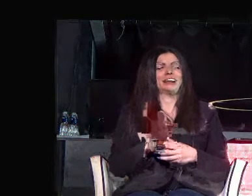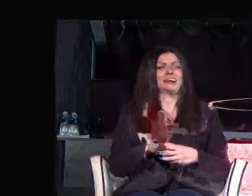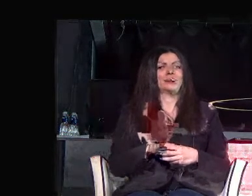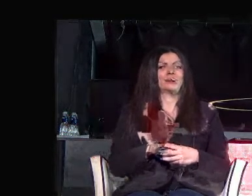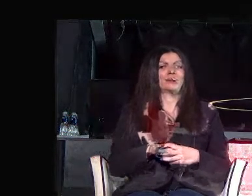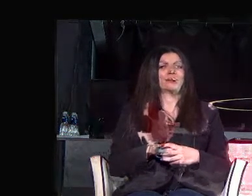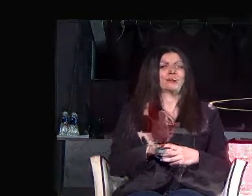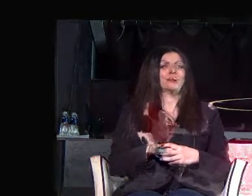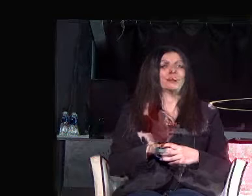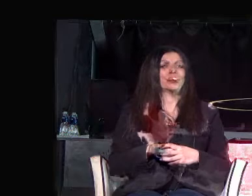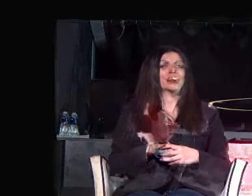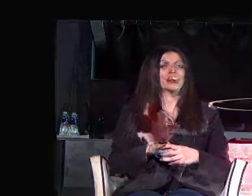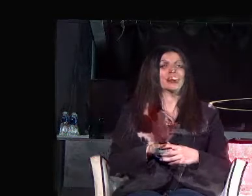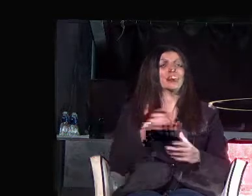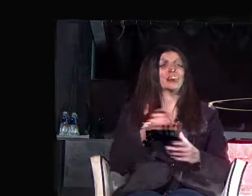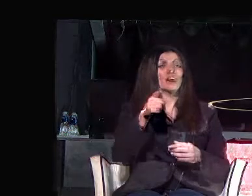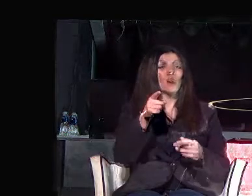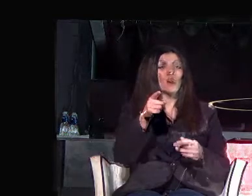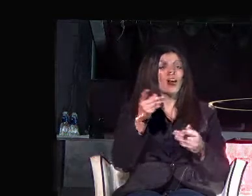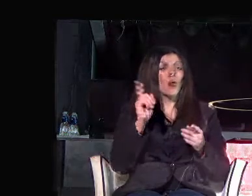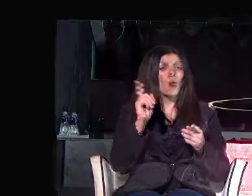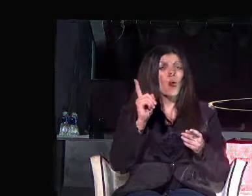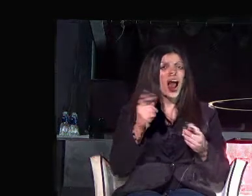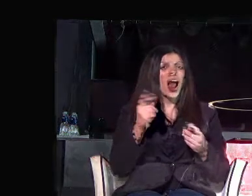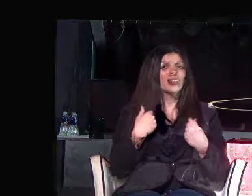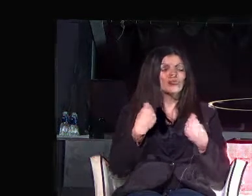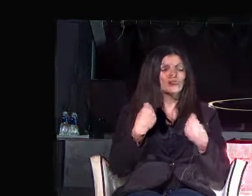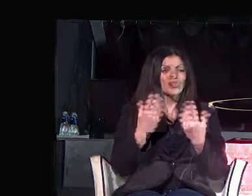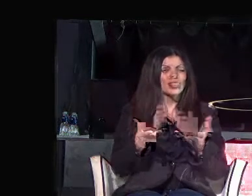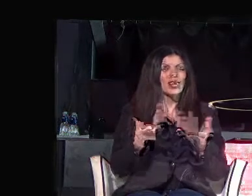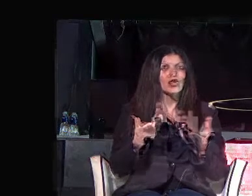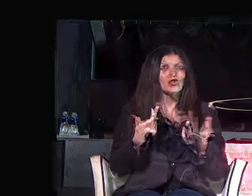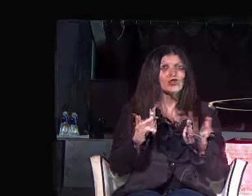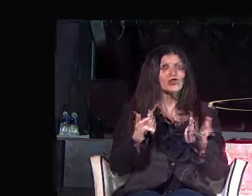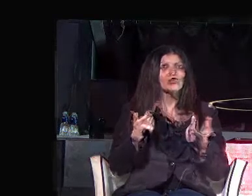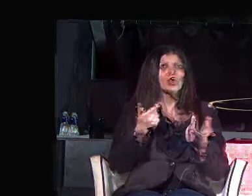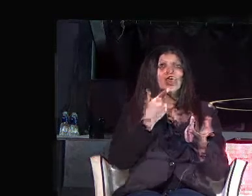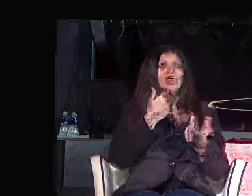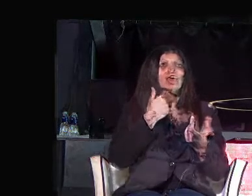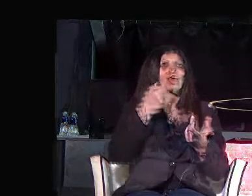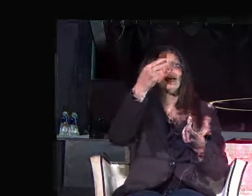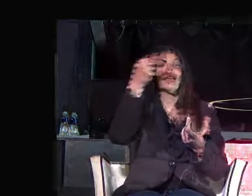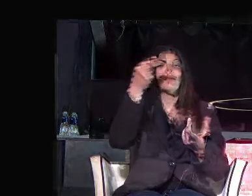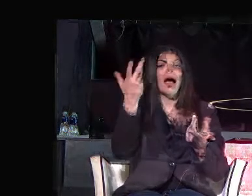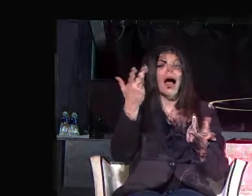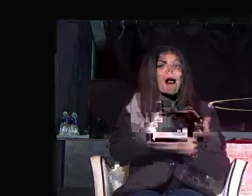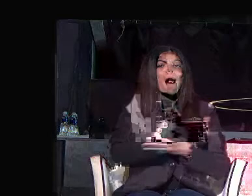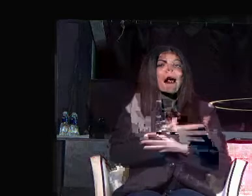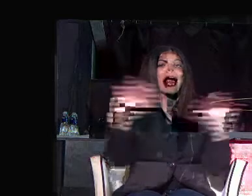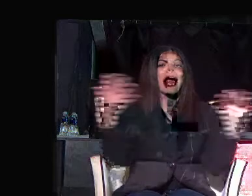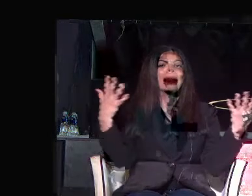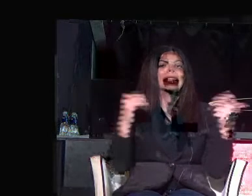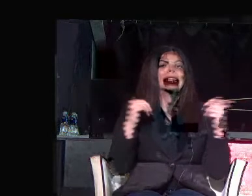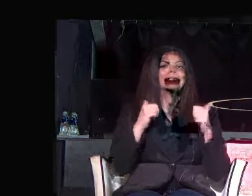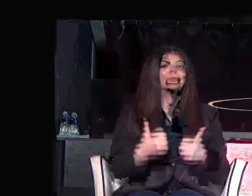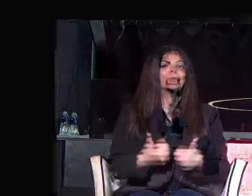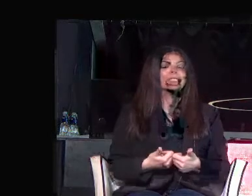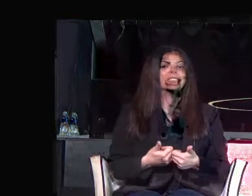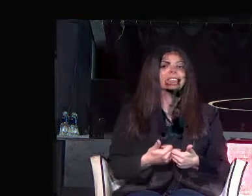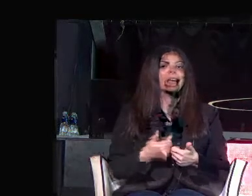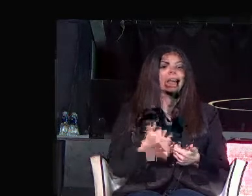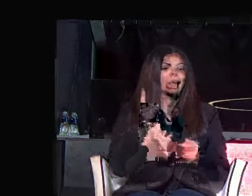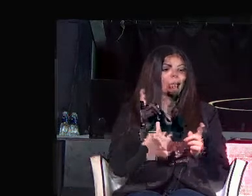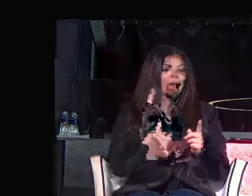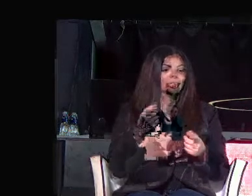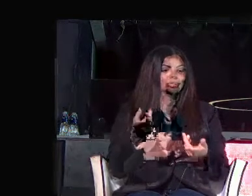Excursion as if they are going on a holiday. And it was at the same time strange to receive this because my name is Bayram, which means in